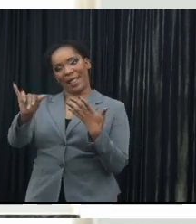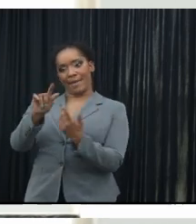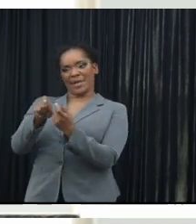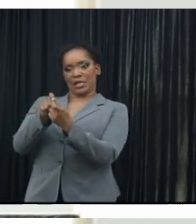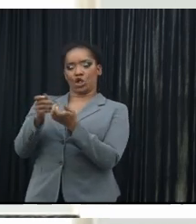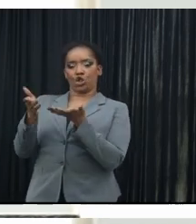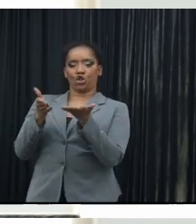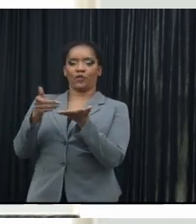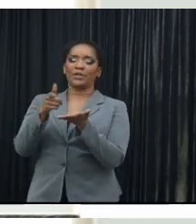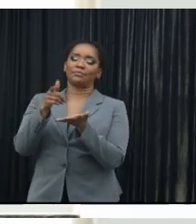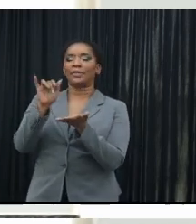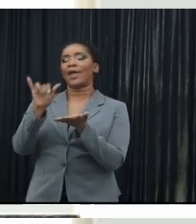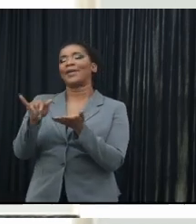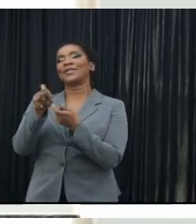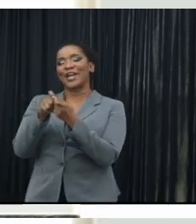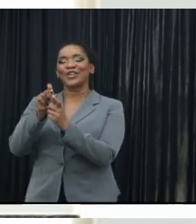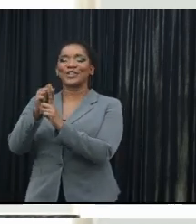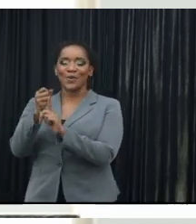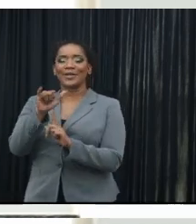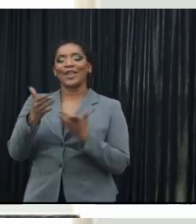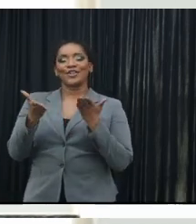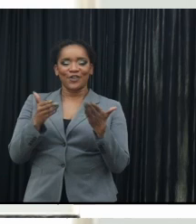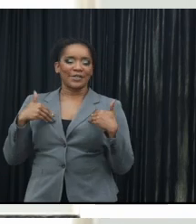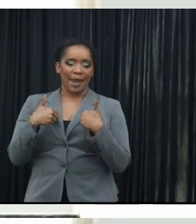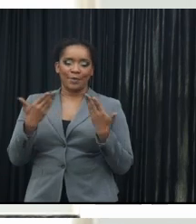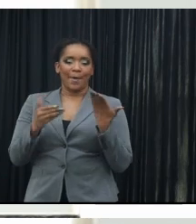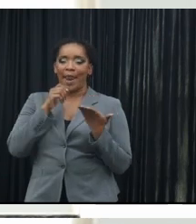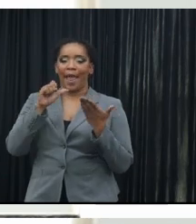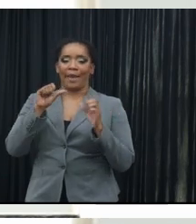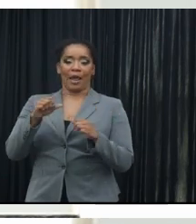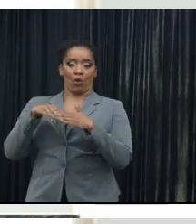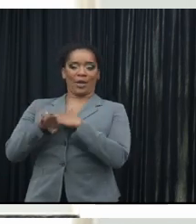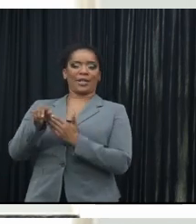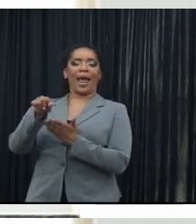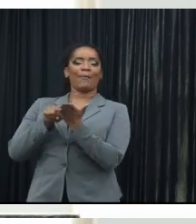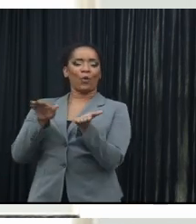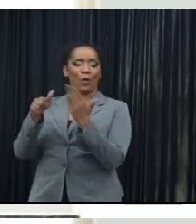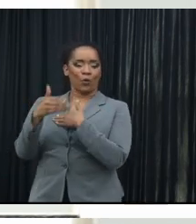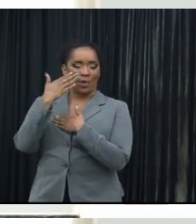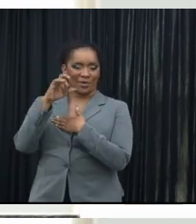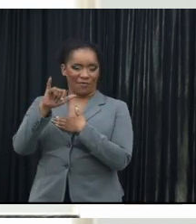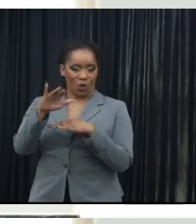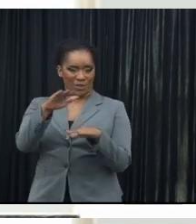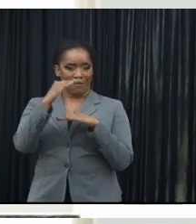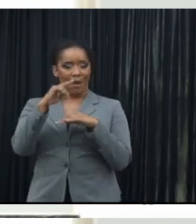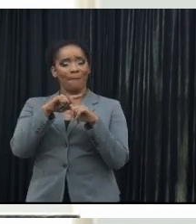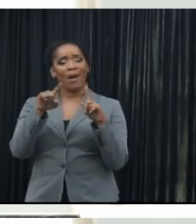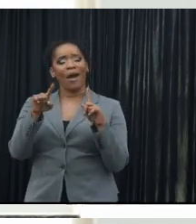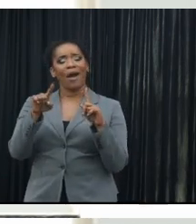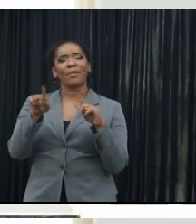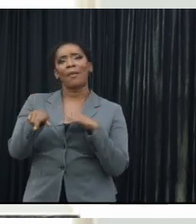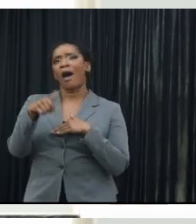service animal might not be able to go into the operating room because of those limitations. But beyond like that type